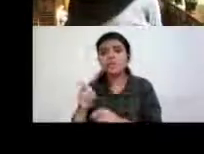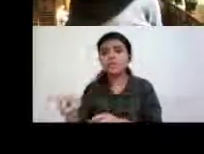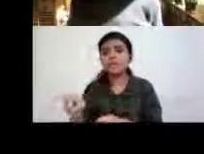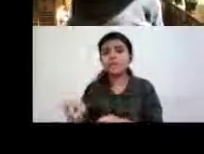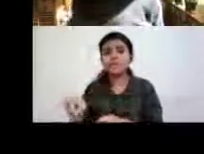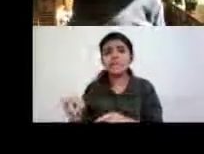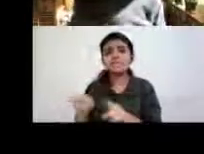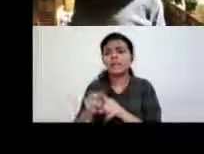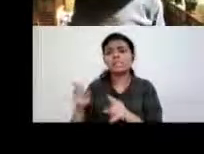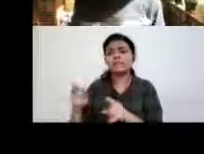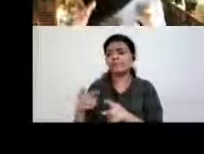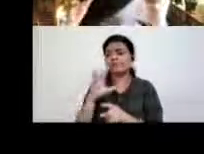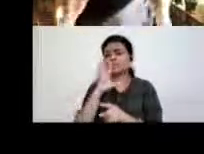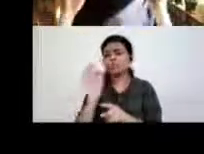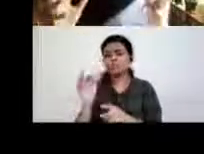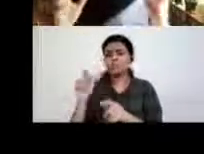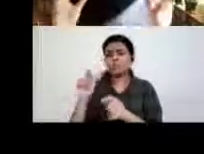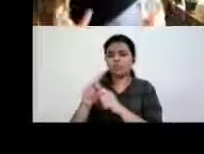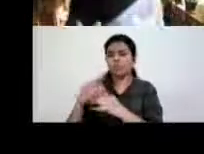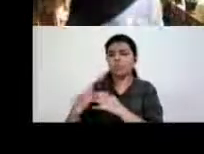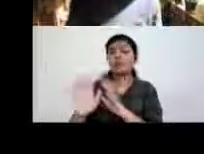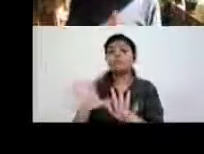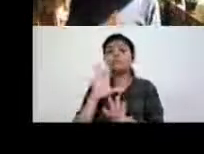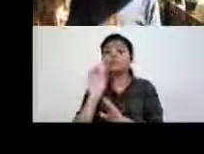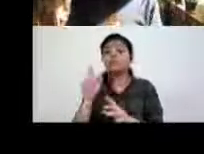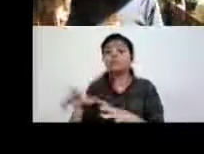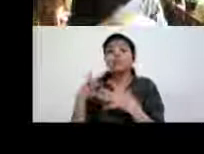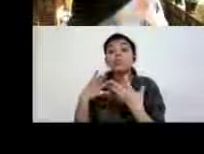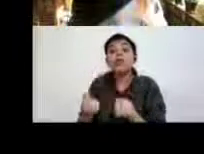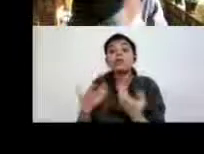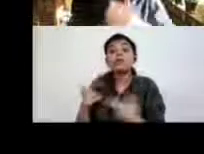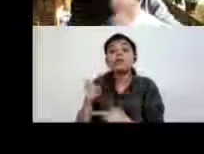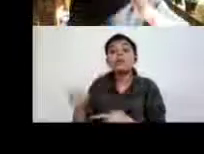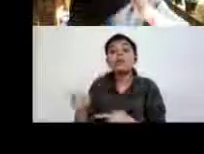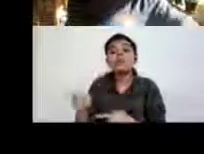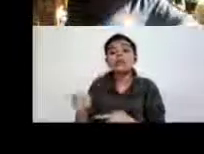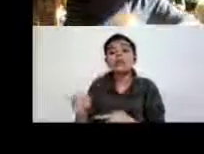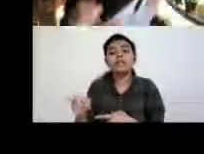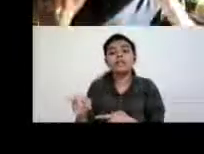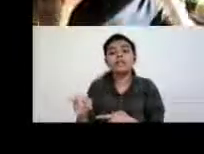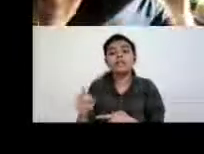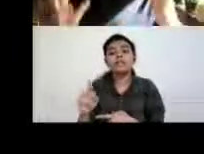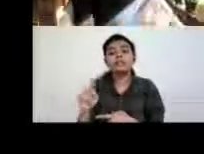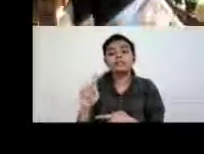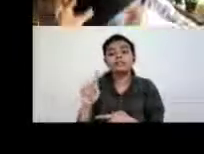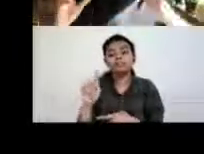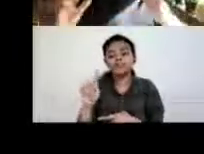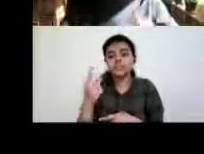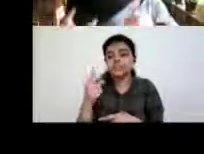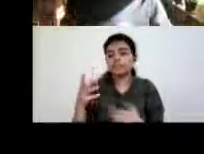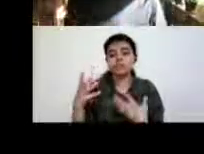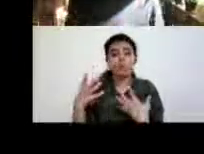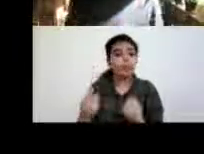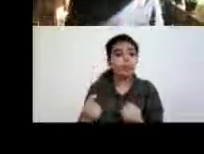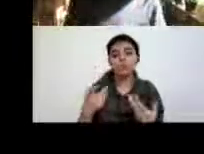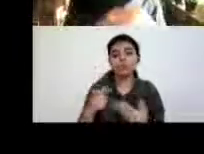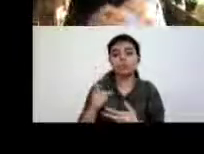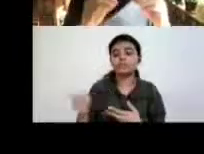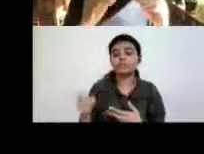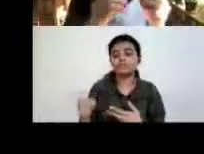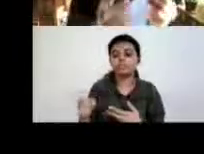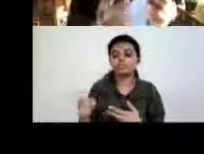aesthetics yet. We are talking about the fact that the designer first, like a slave, has to